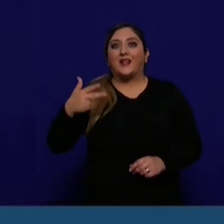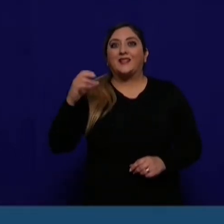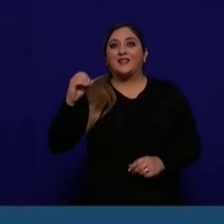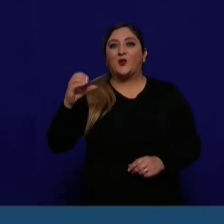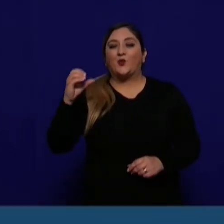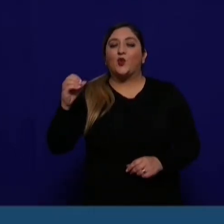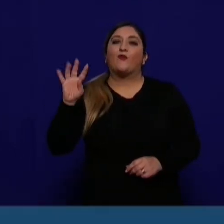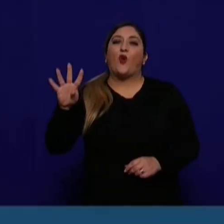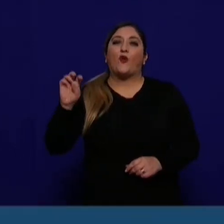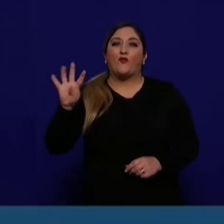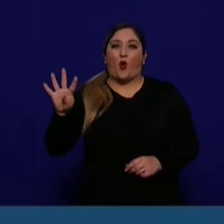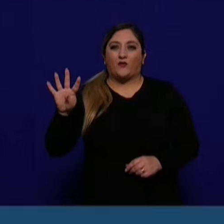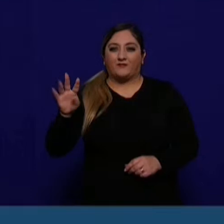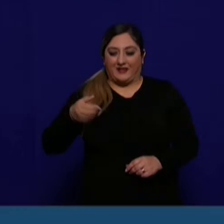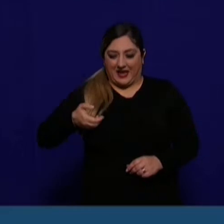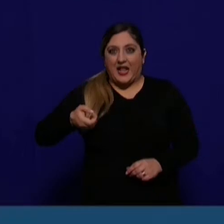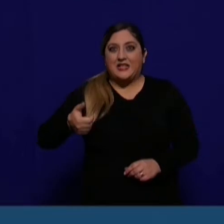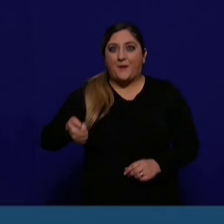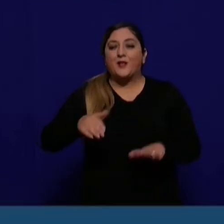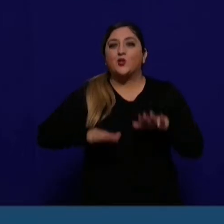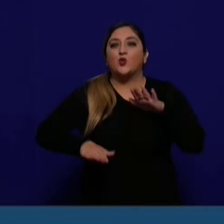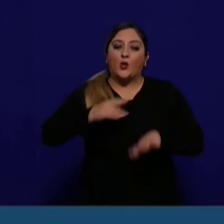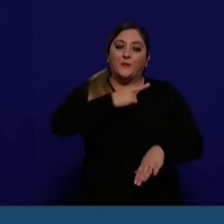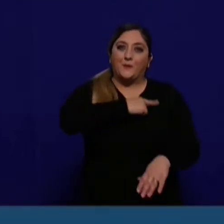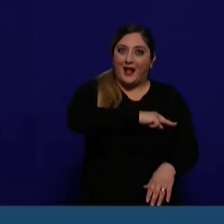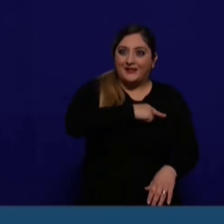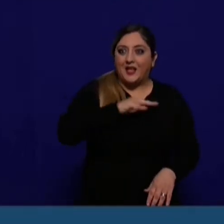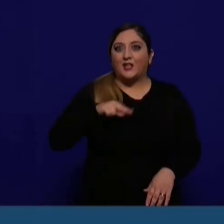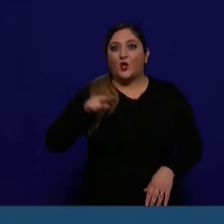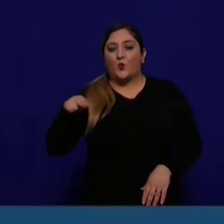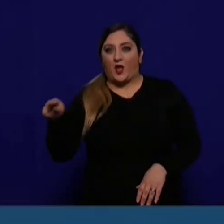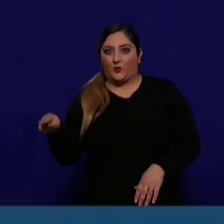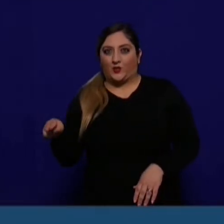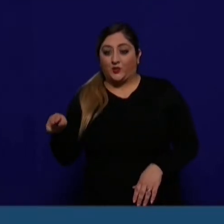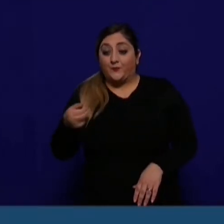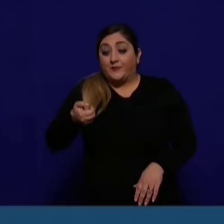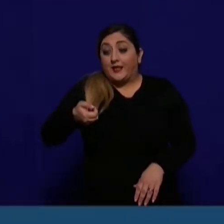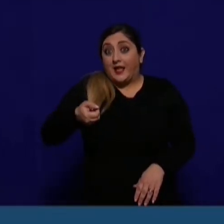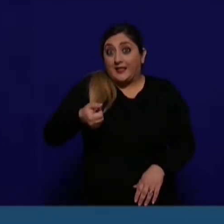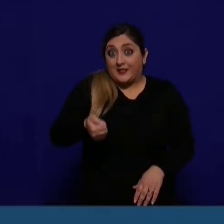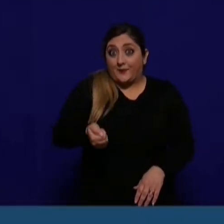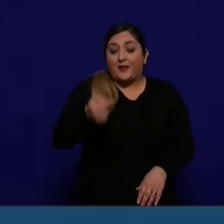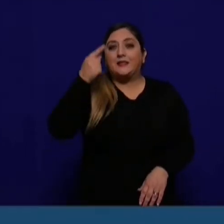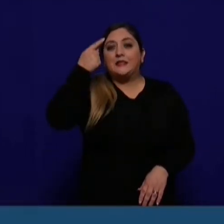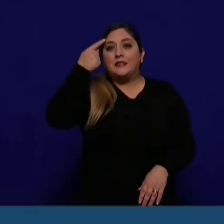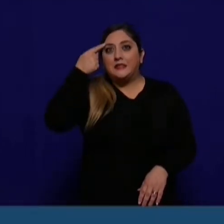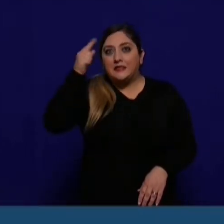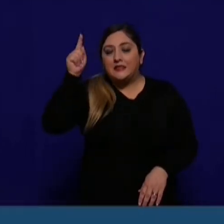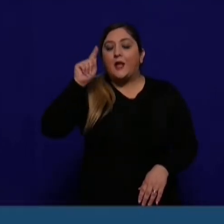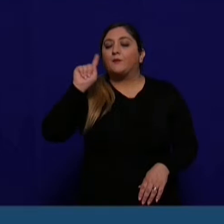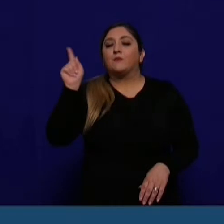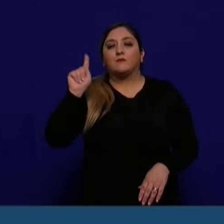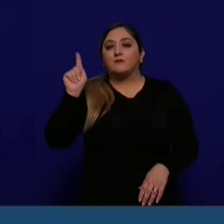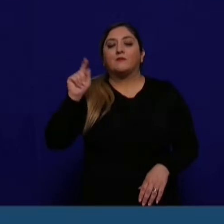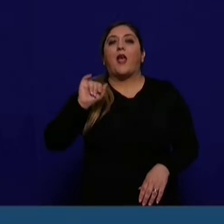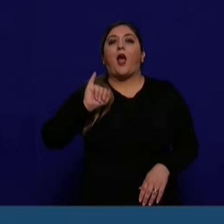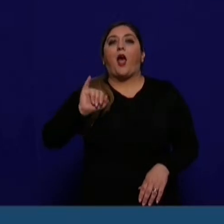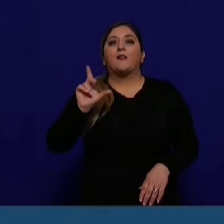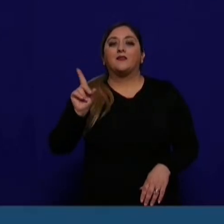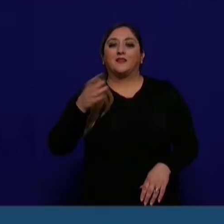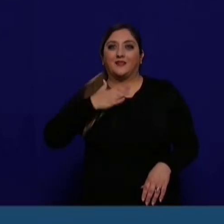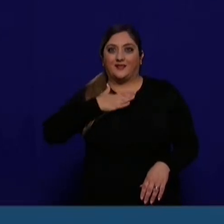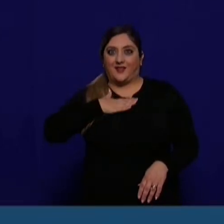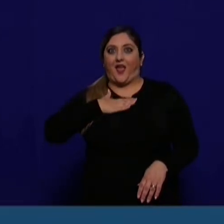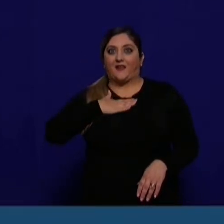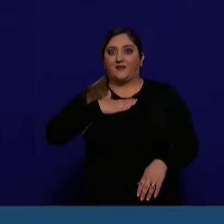99180044. Importanti li meta tibatu l-SMS intom tikbu l-identity card number tagħkom. Li tagħmlu huwa tikbu n-numri kollha